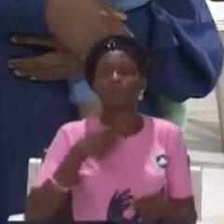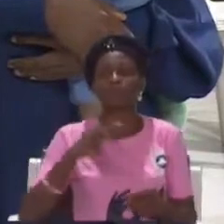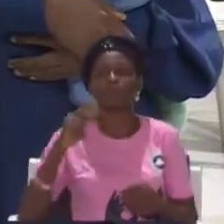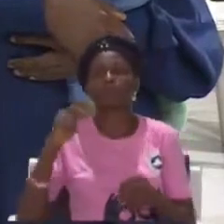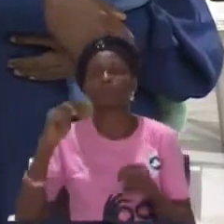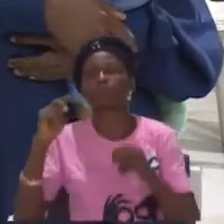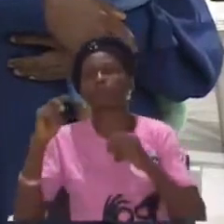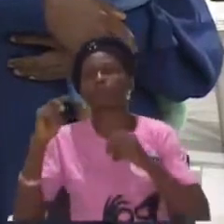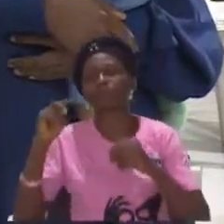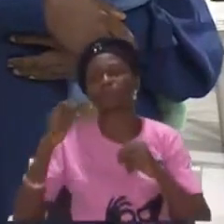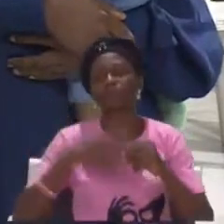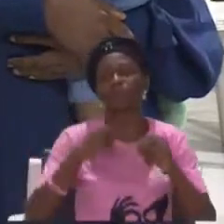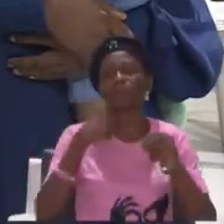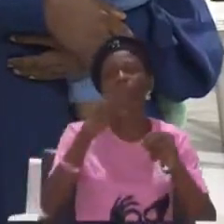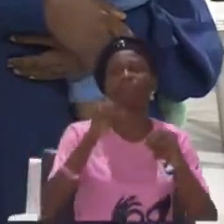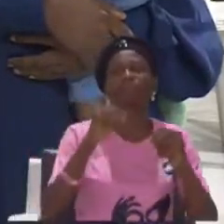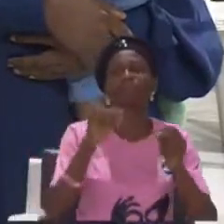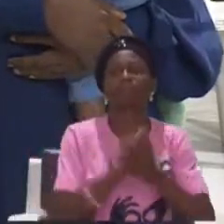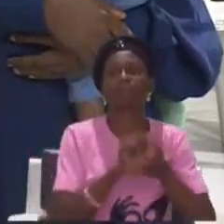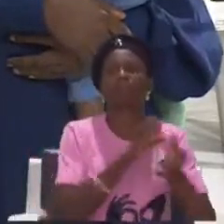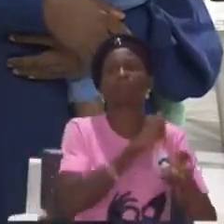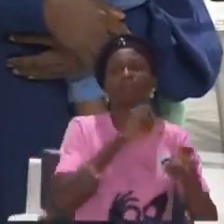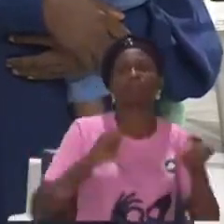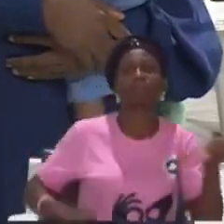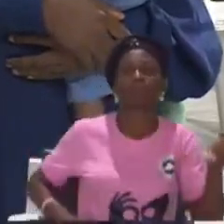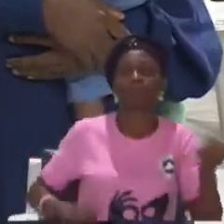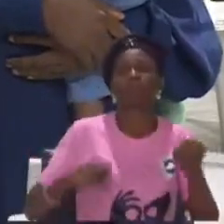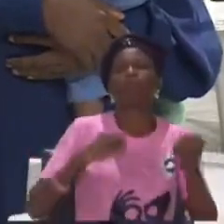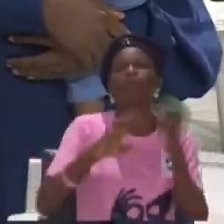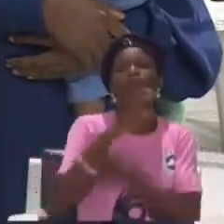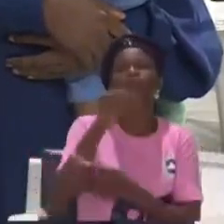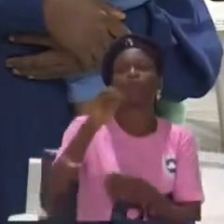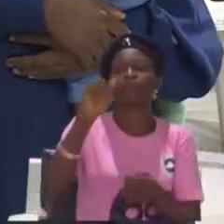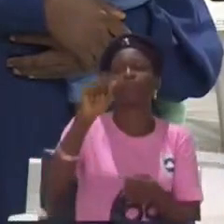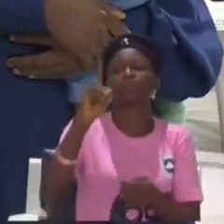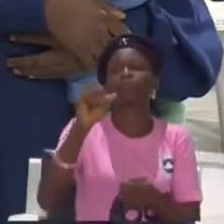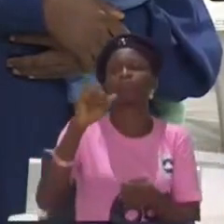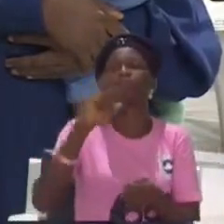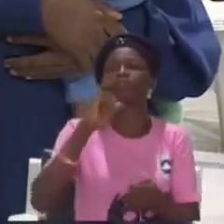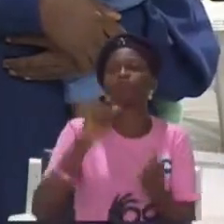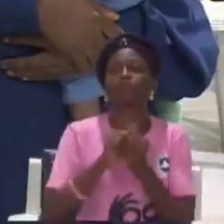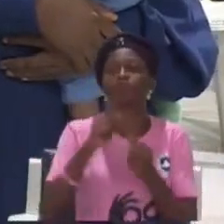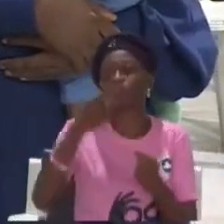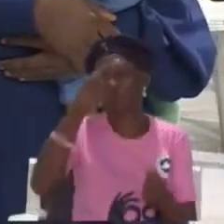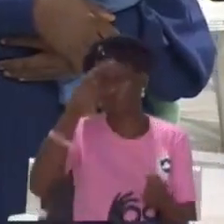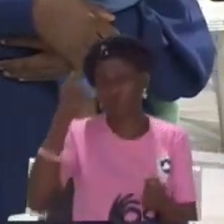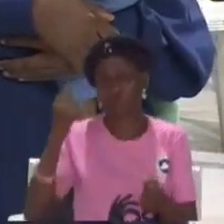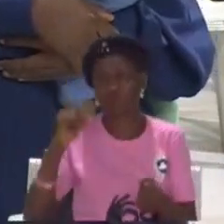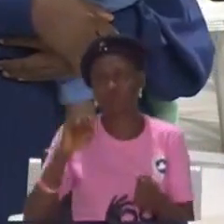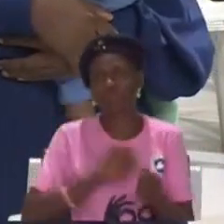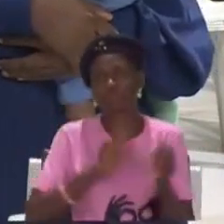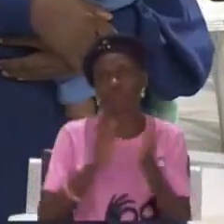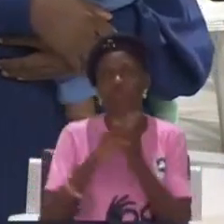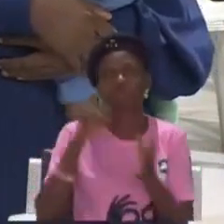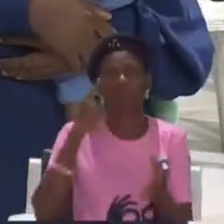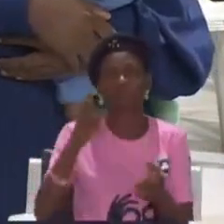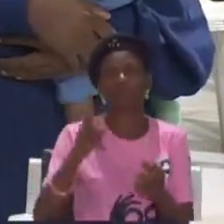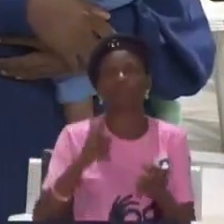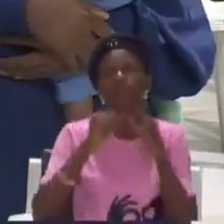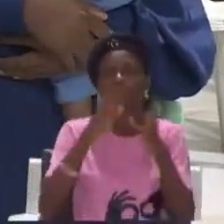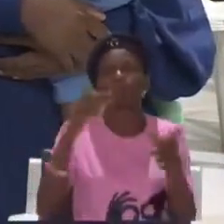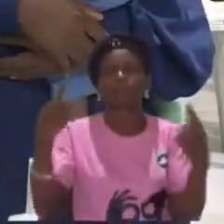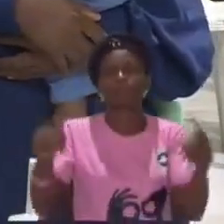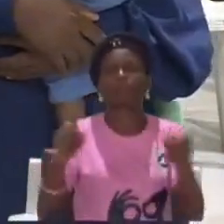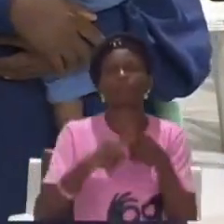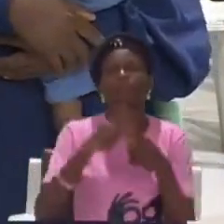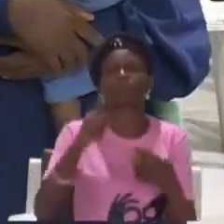Ajiboye, and he told me, Esther, God of Adeboye is with you because I am praying for you. Nothing will happen